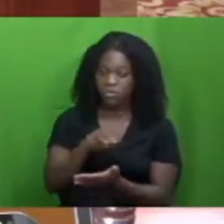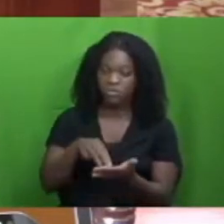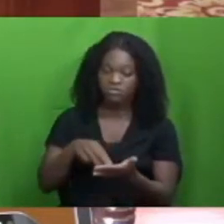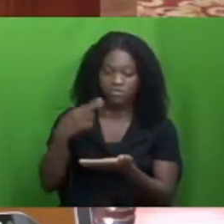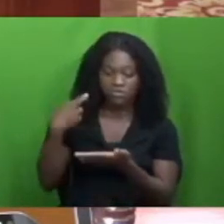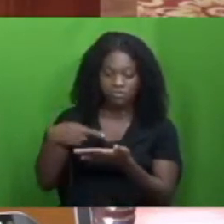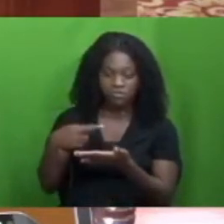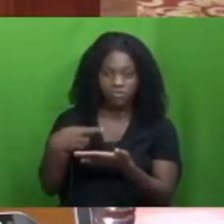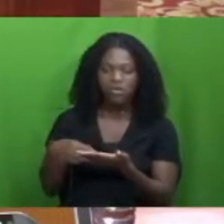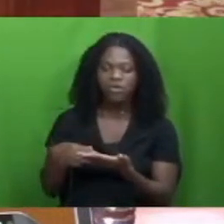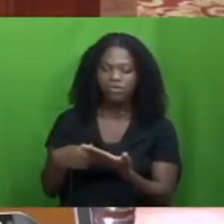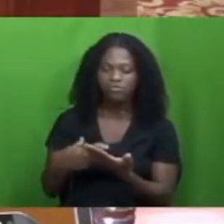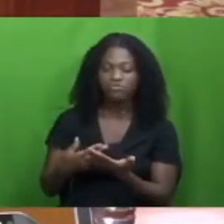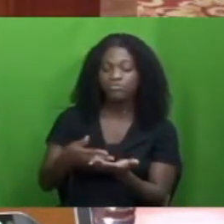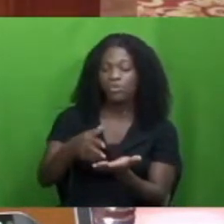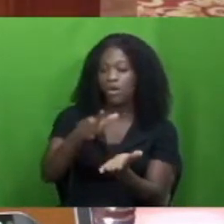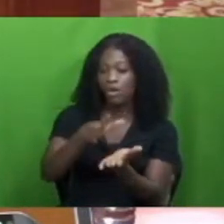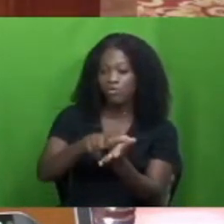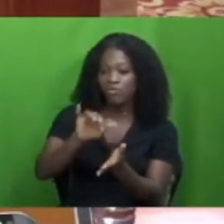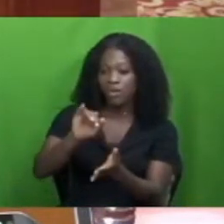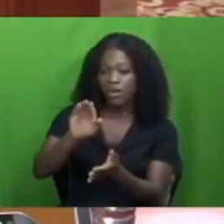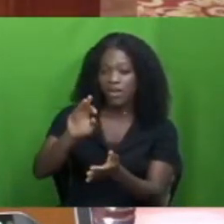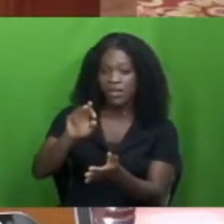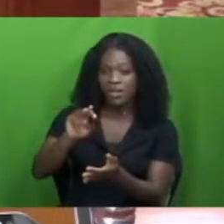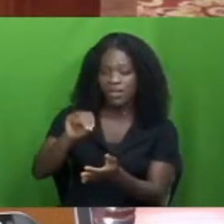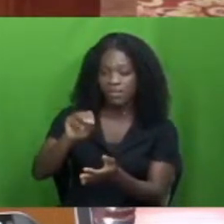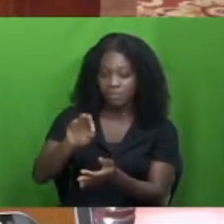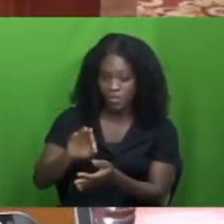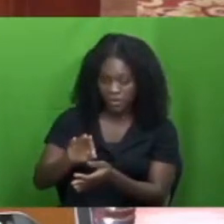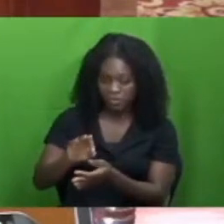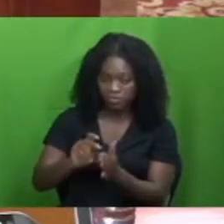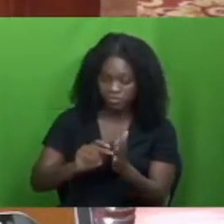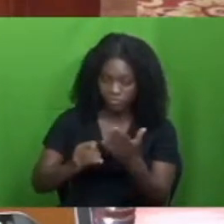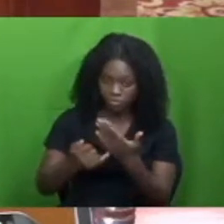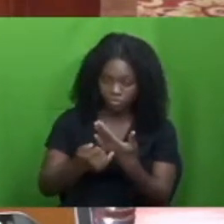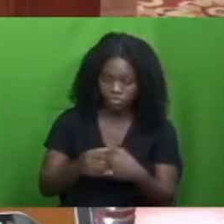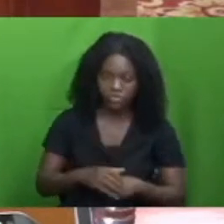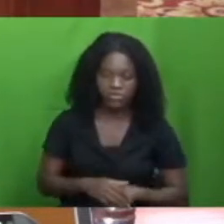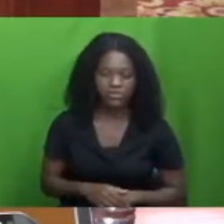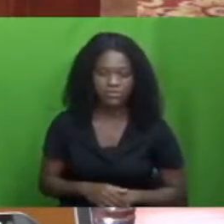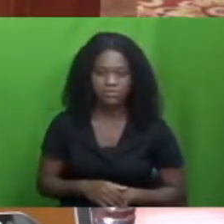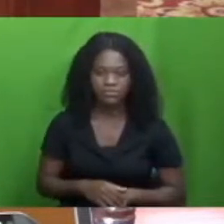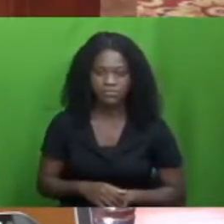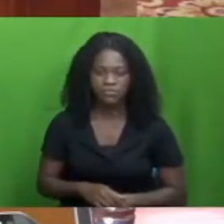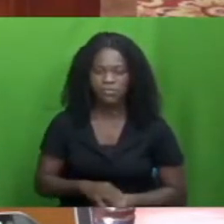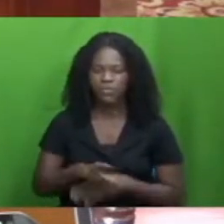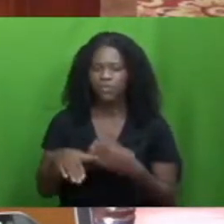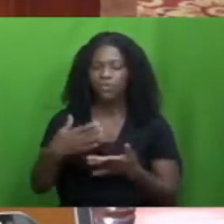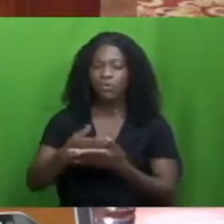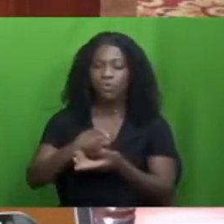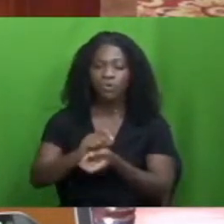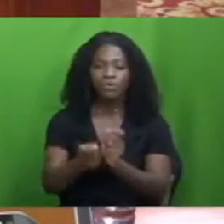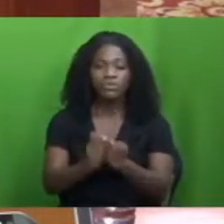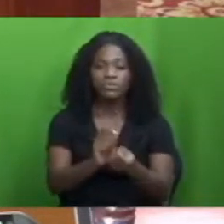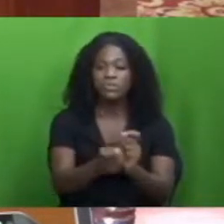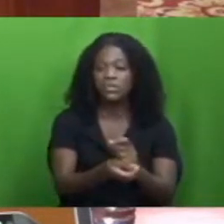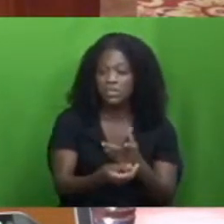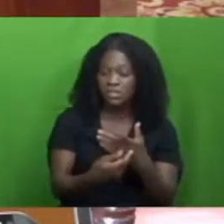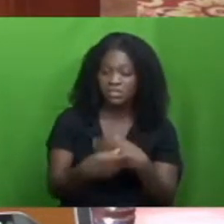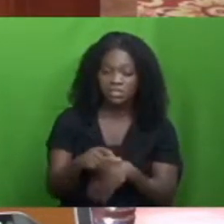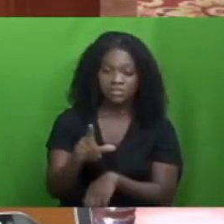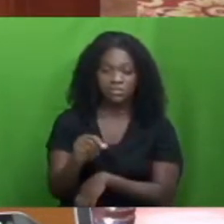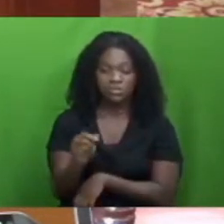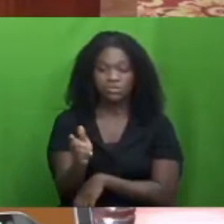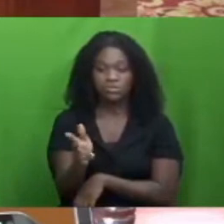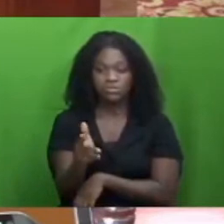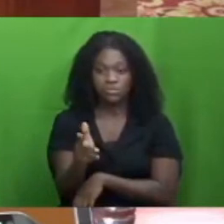IMF project-supported PCPEG. These realignments, Mr. Speaker, in the 2023